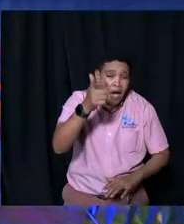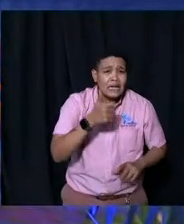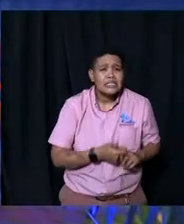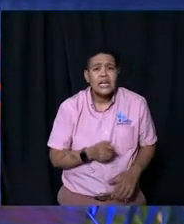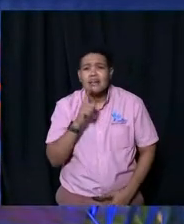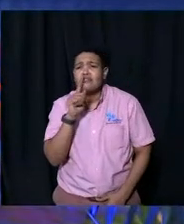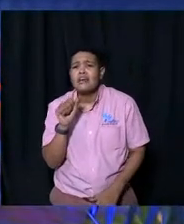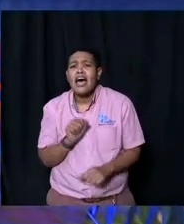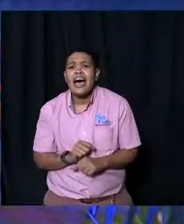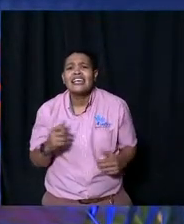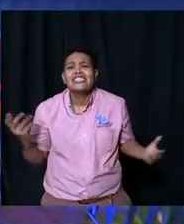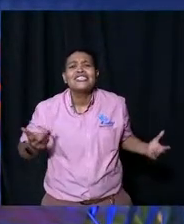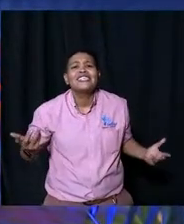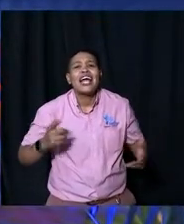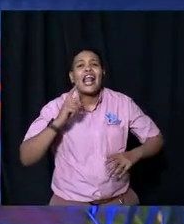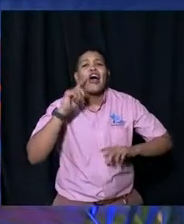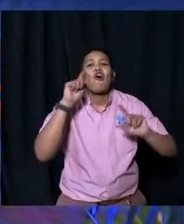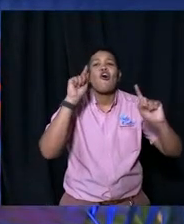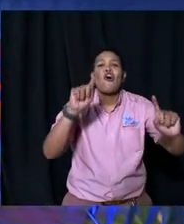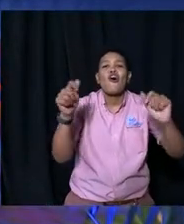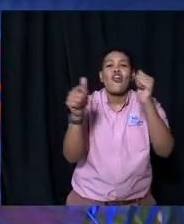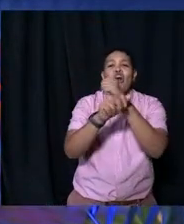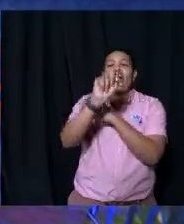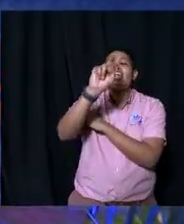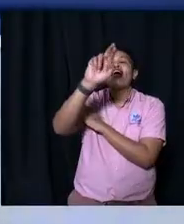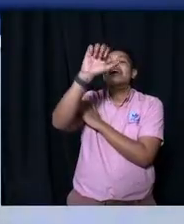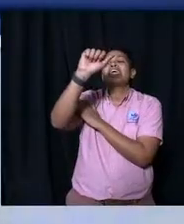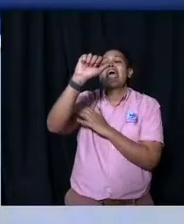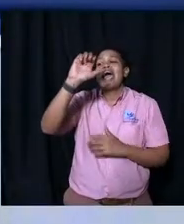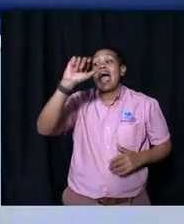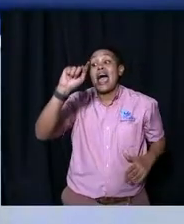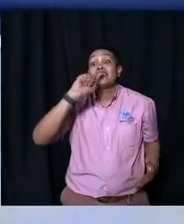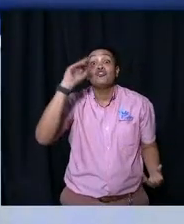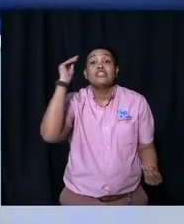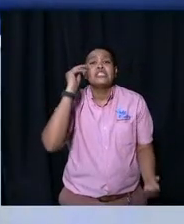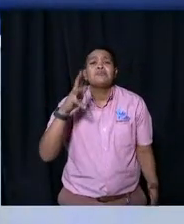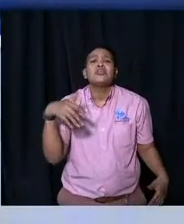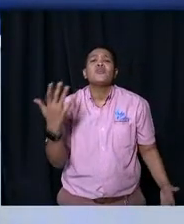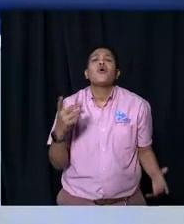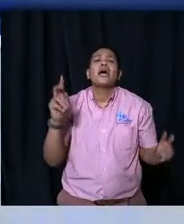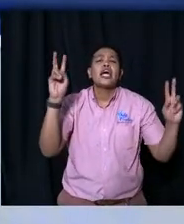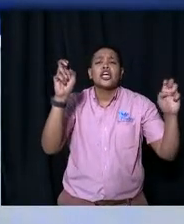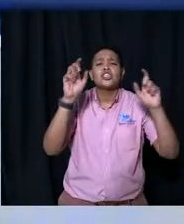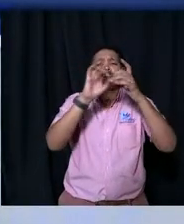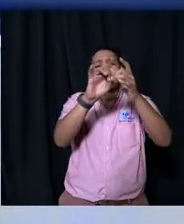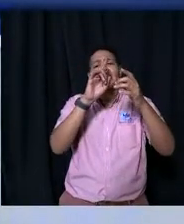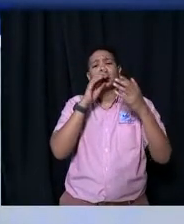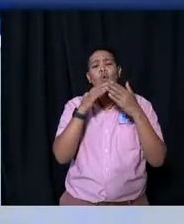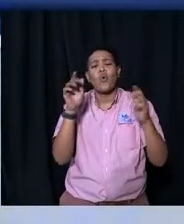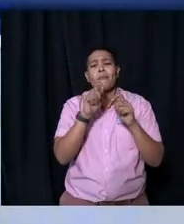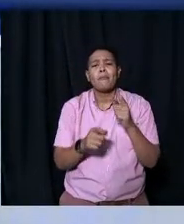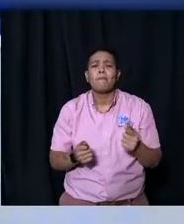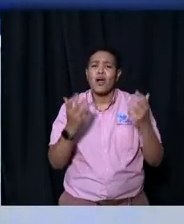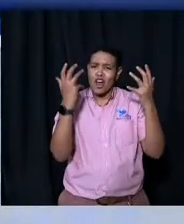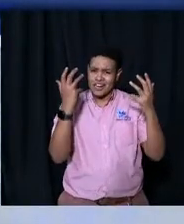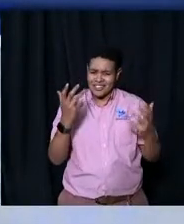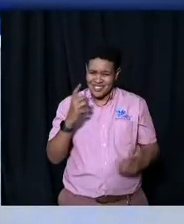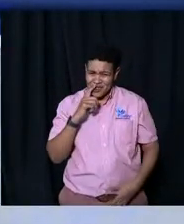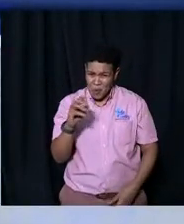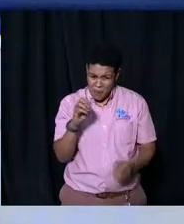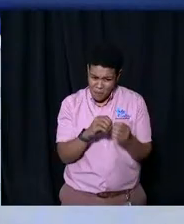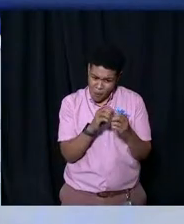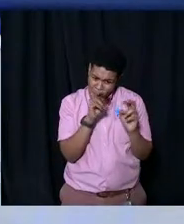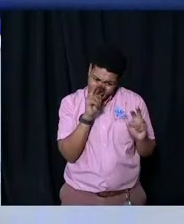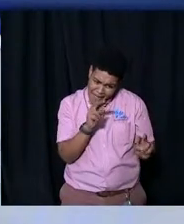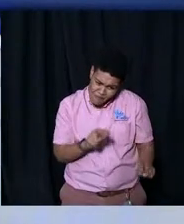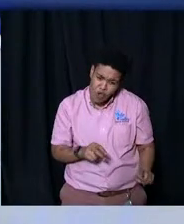is actually an order under the NRC Act that speaks to issues related to open burning. And so greater